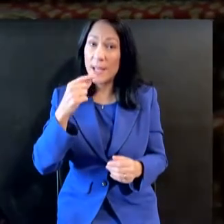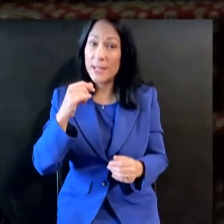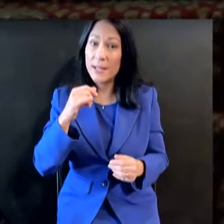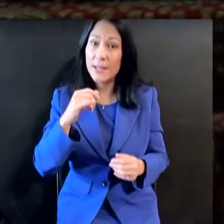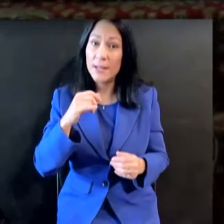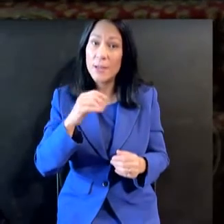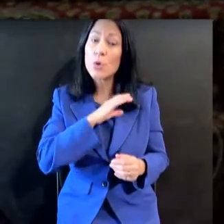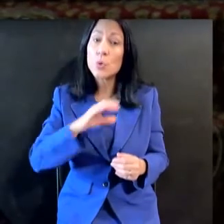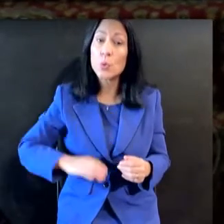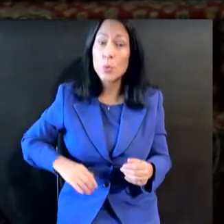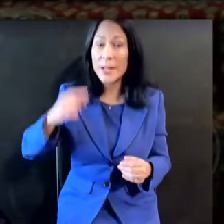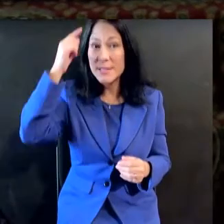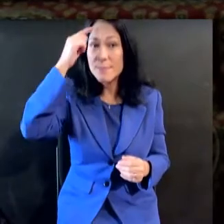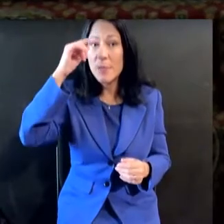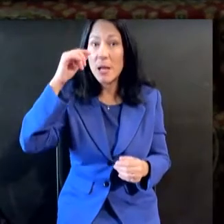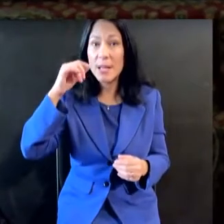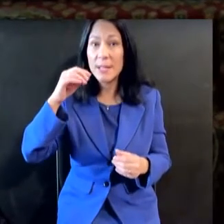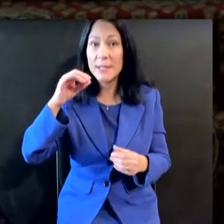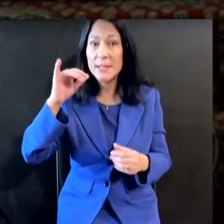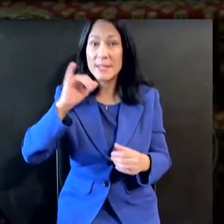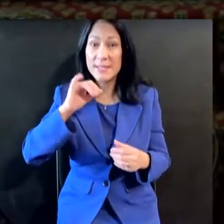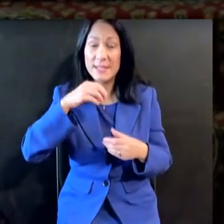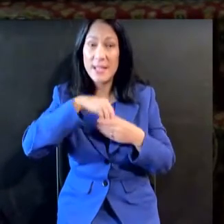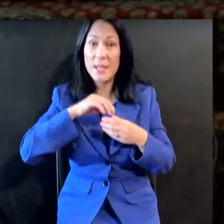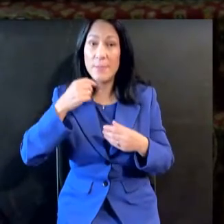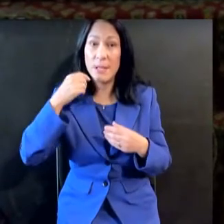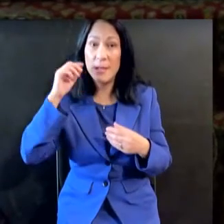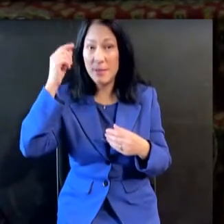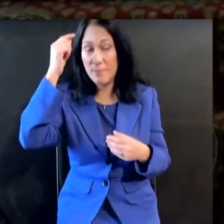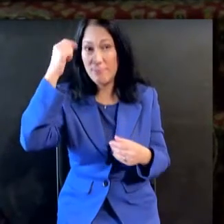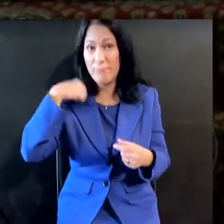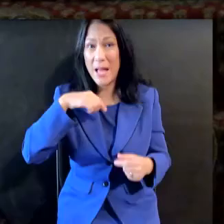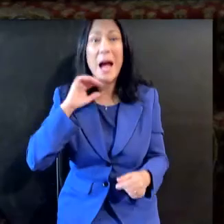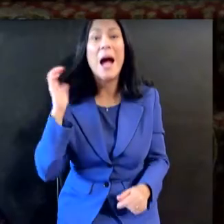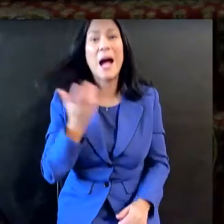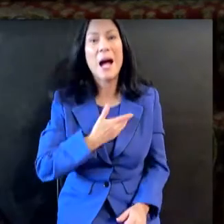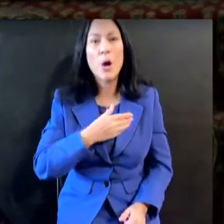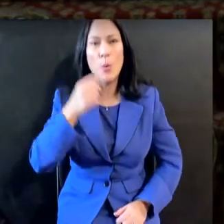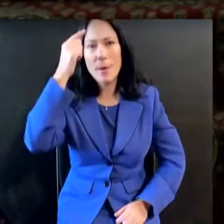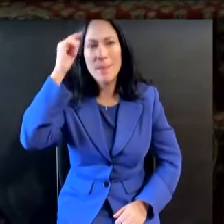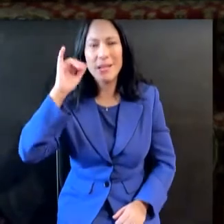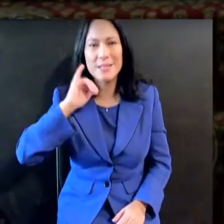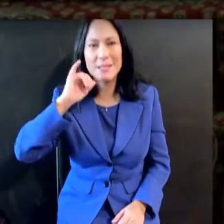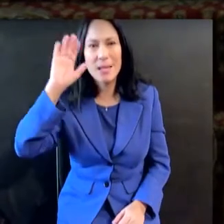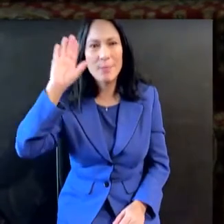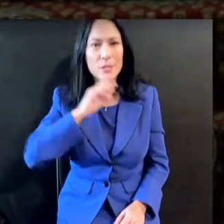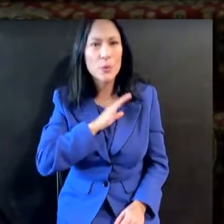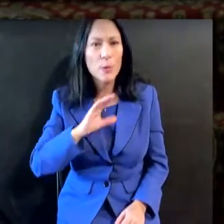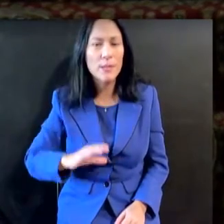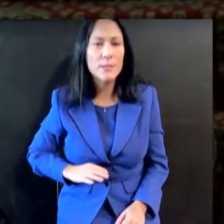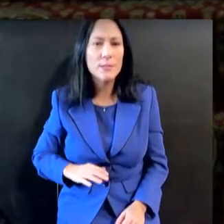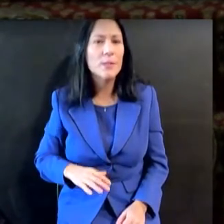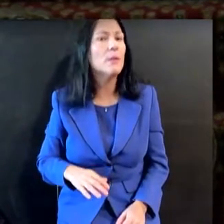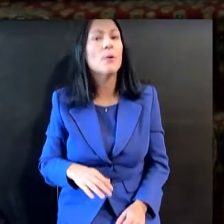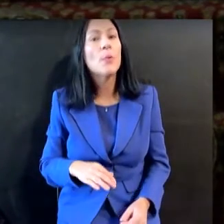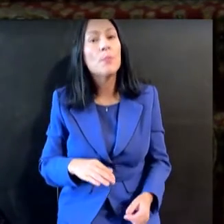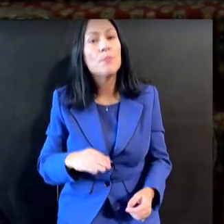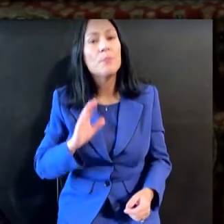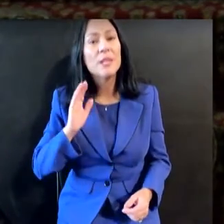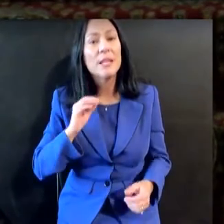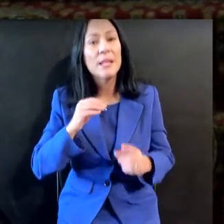us. Otherwise, you're given up to despair. The number of Christians right now that are drowning in despair, it's overwhelming in our